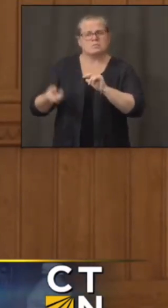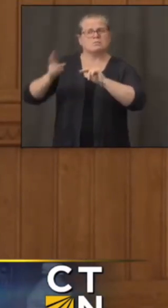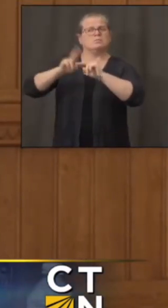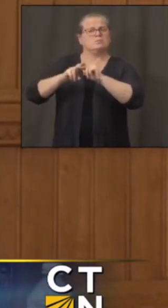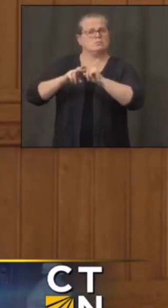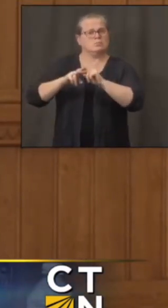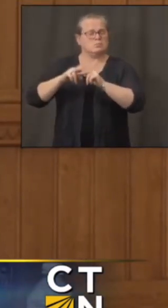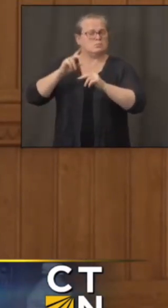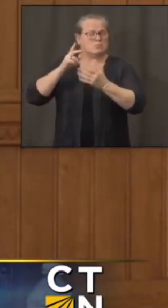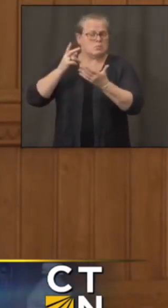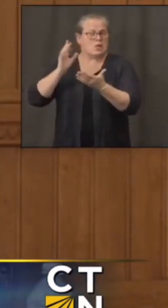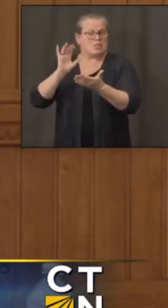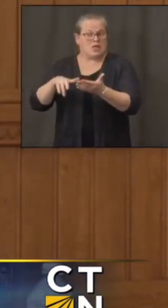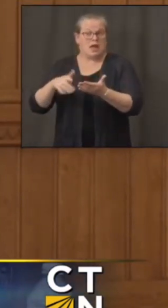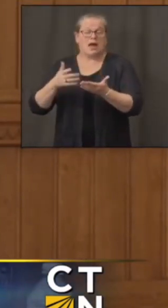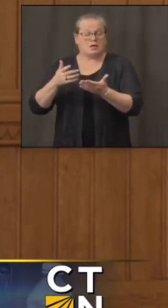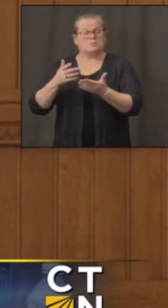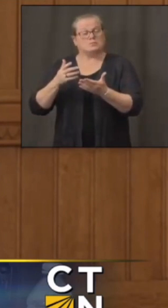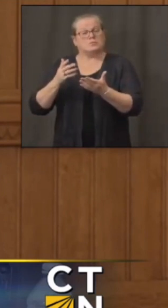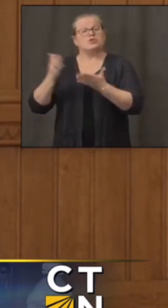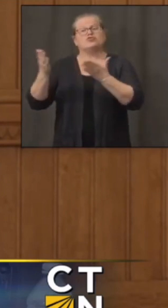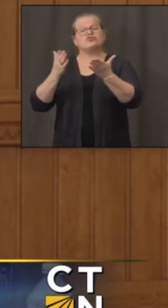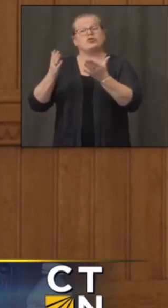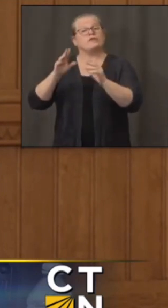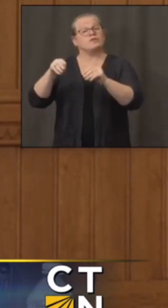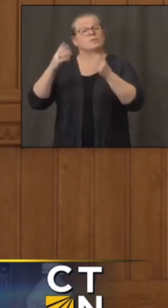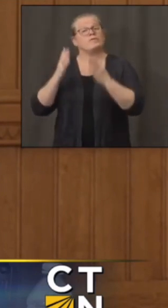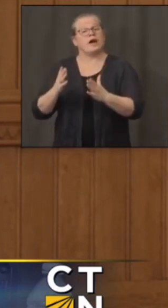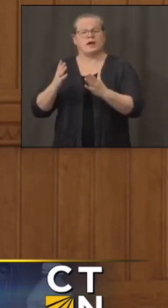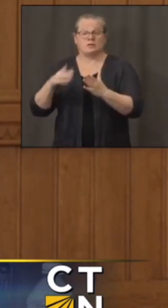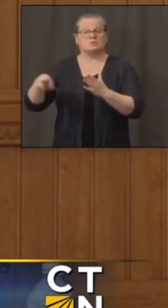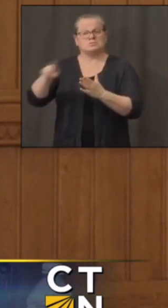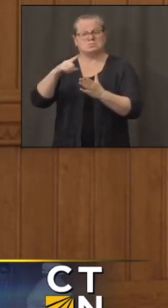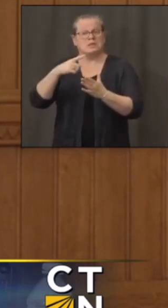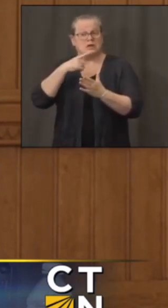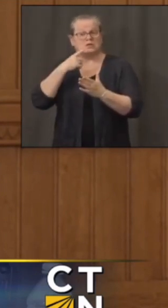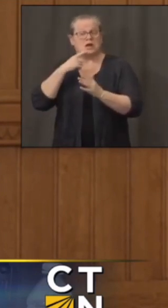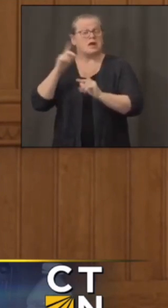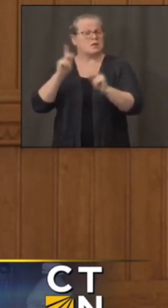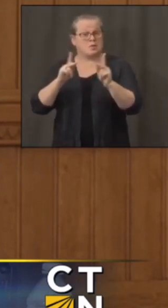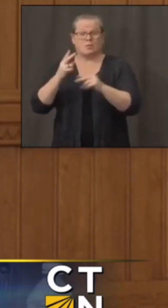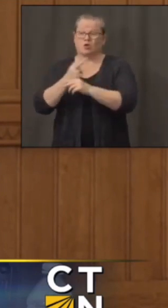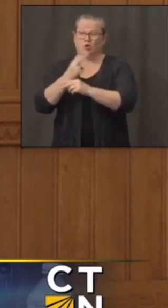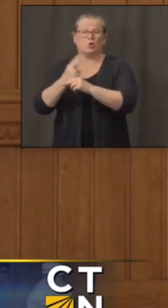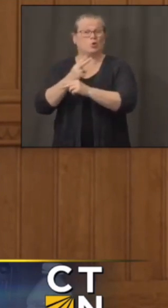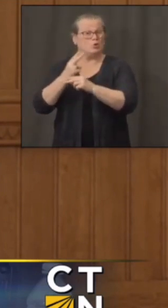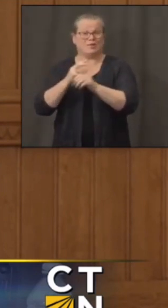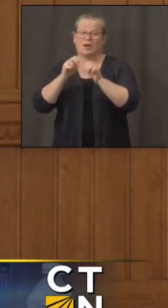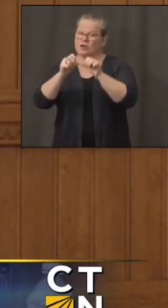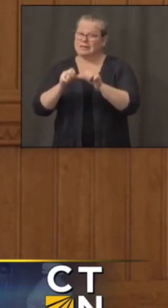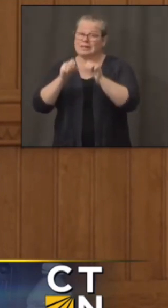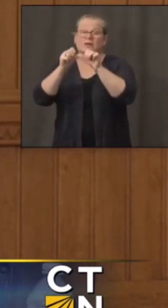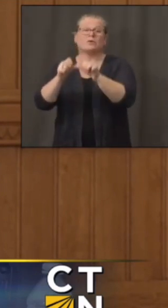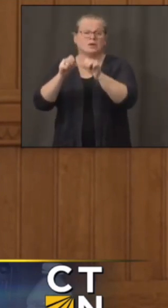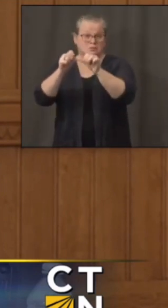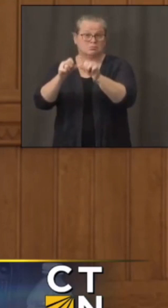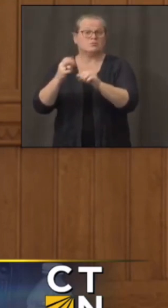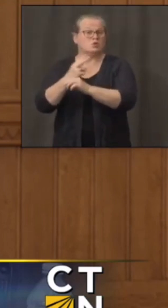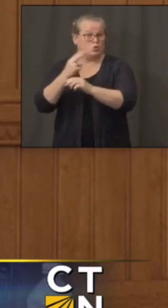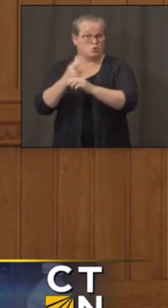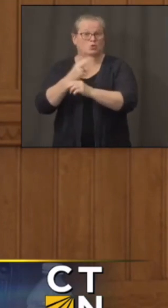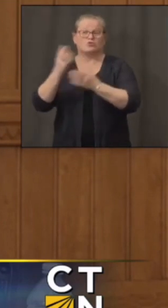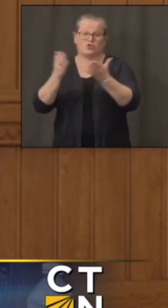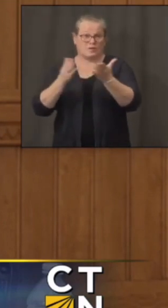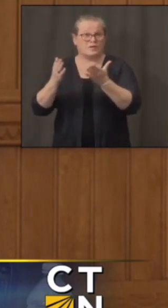Many of our service providers are saying that people are continuing to use the services, especially through telehealth.